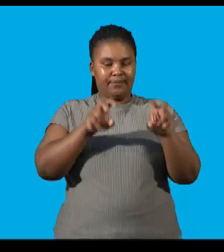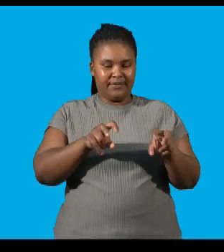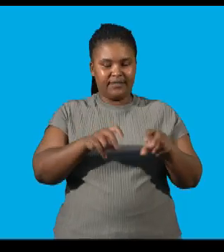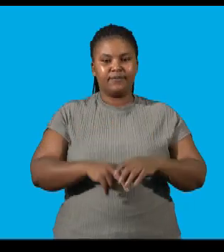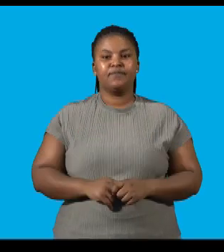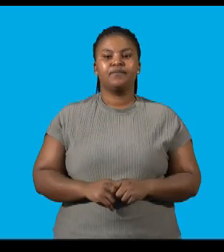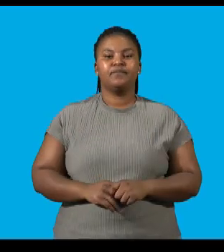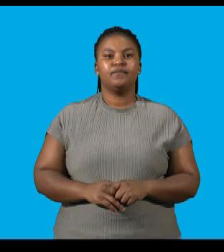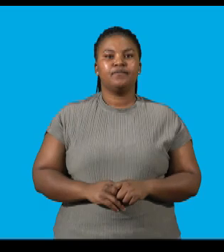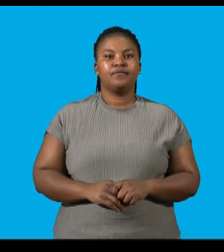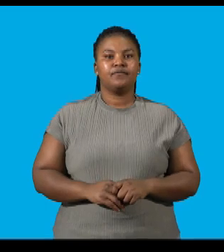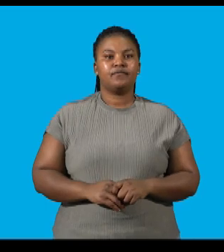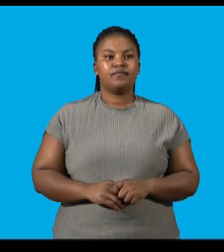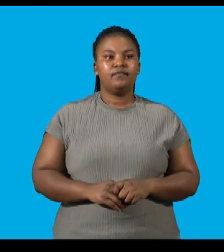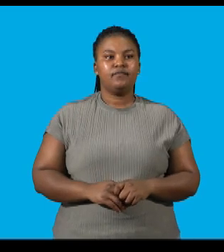concepts.